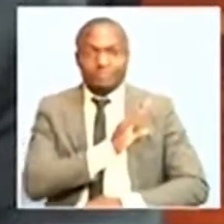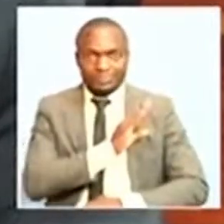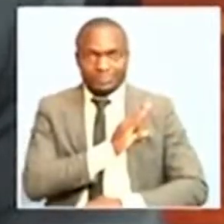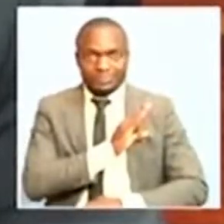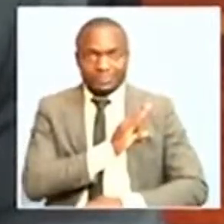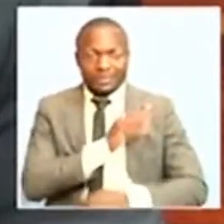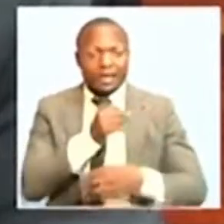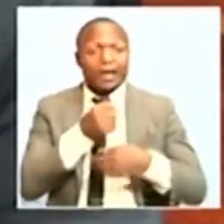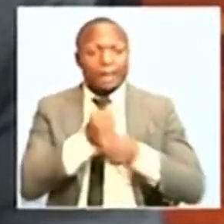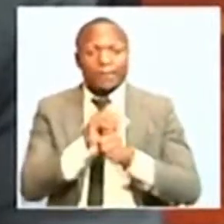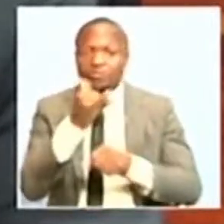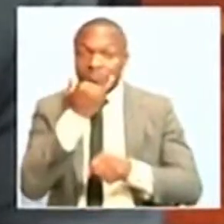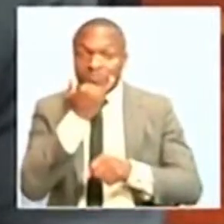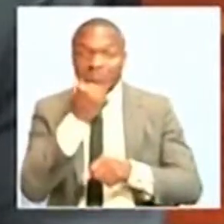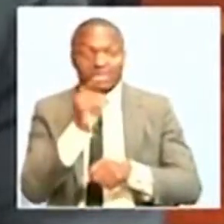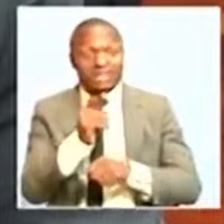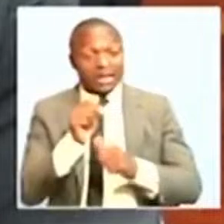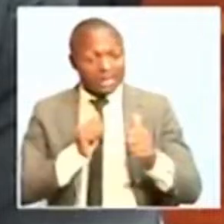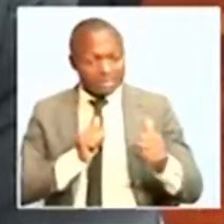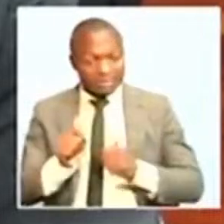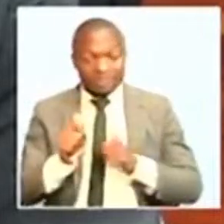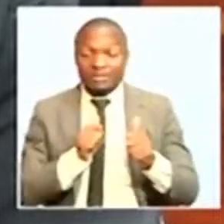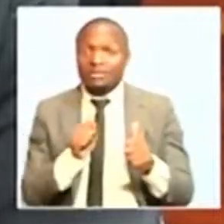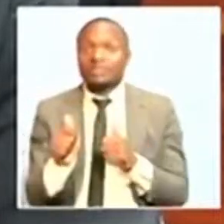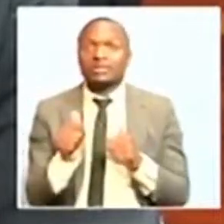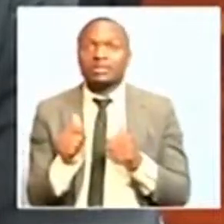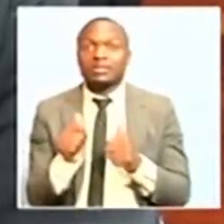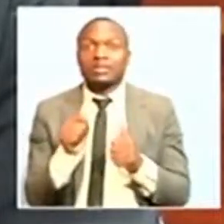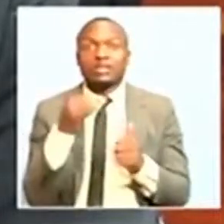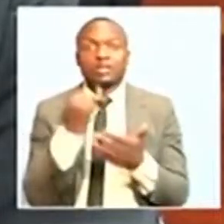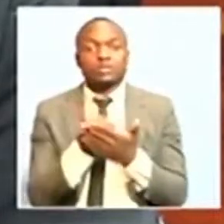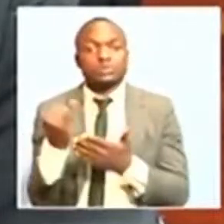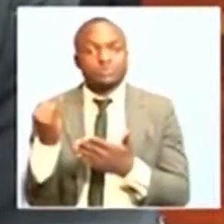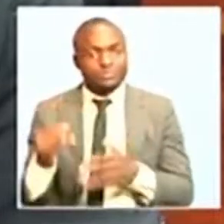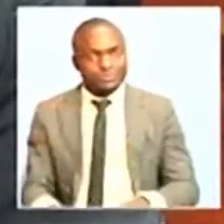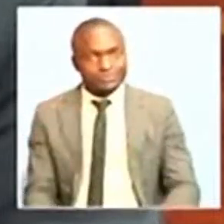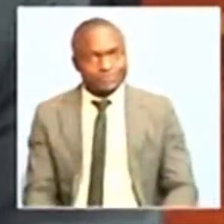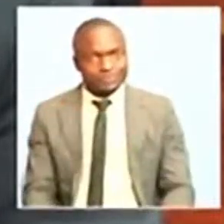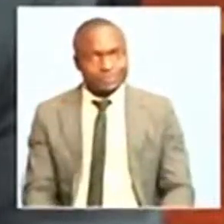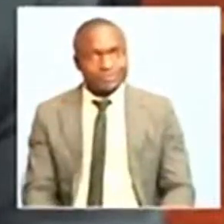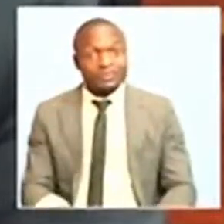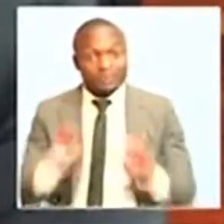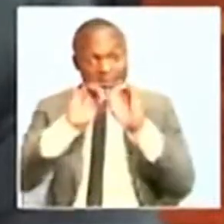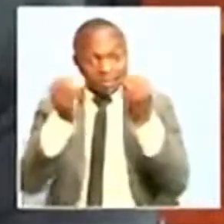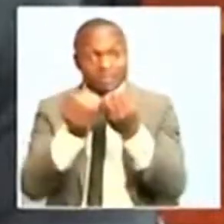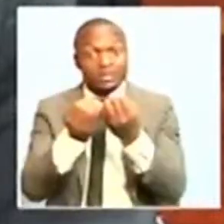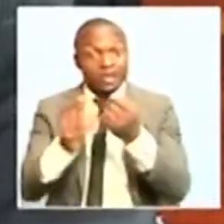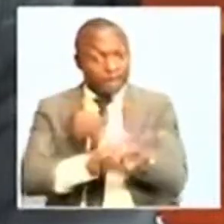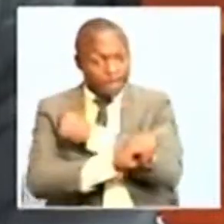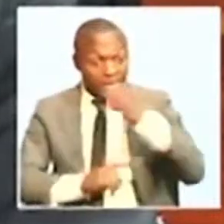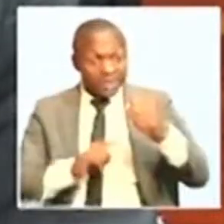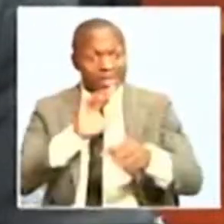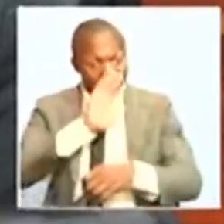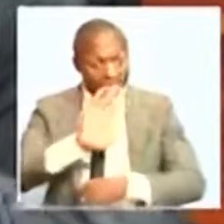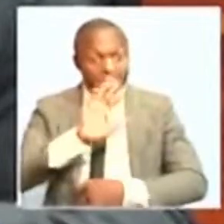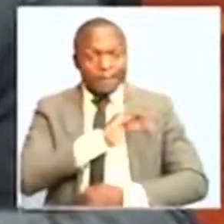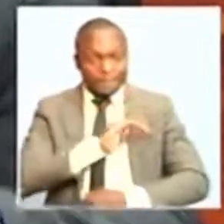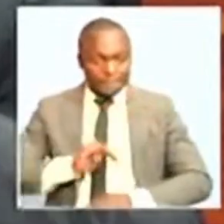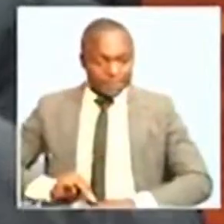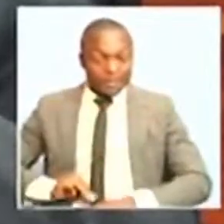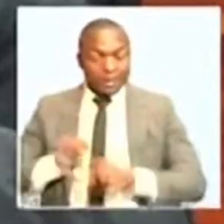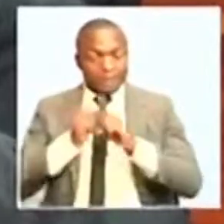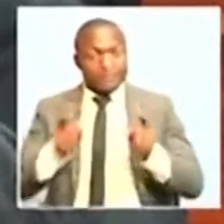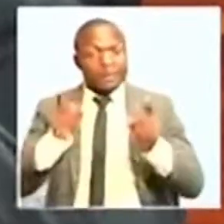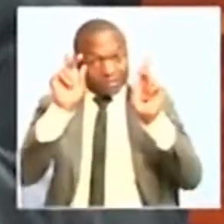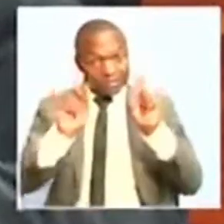an omission, that would be an administrative issue. Okay. The organization will discipline its own member, while the